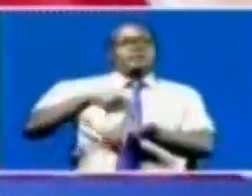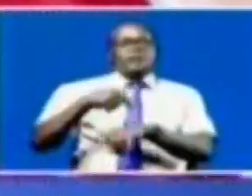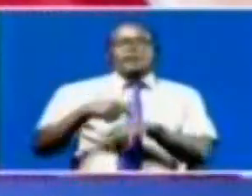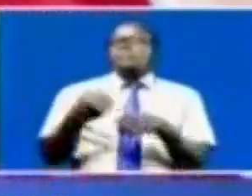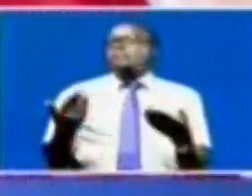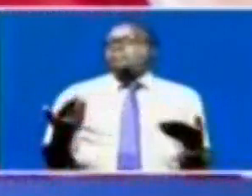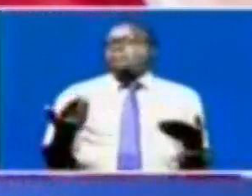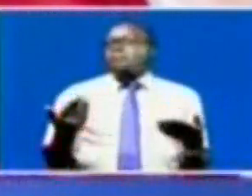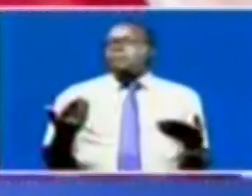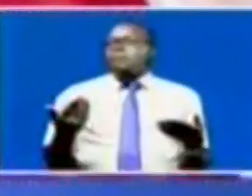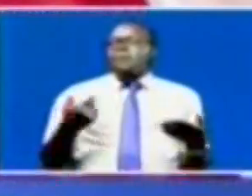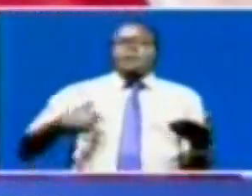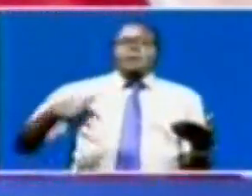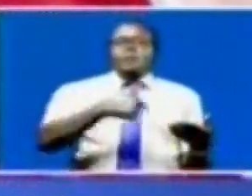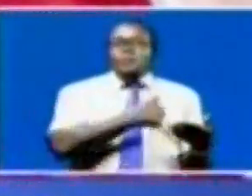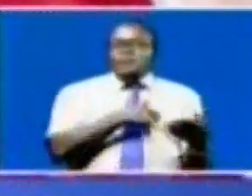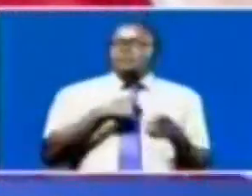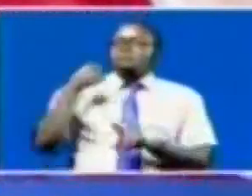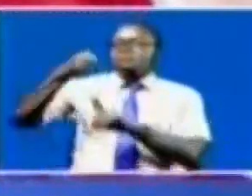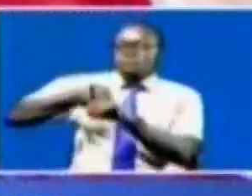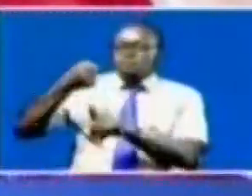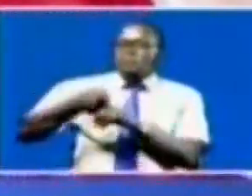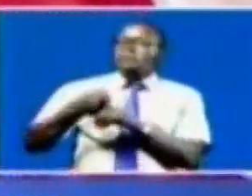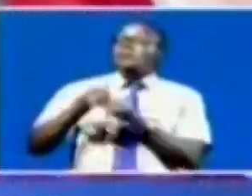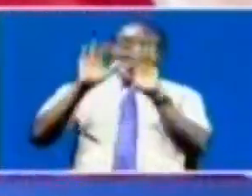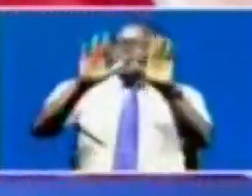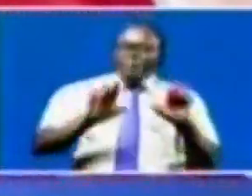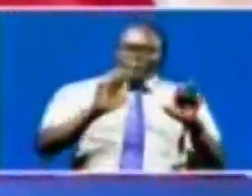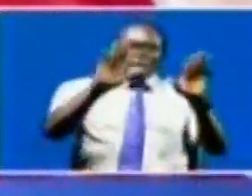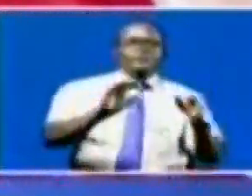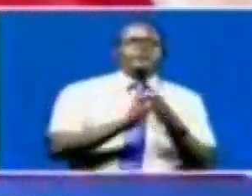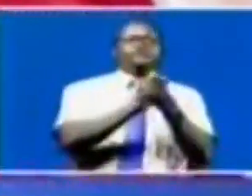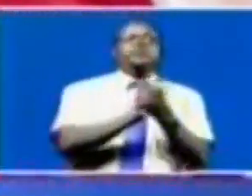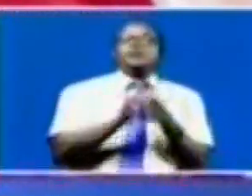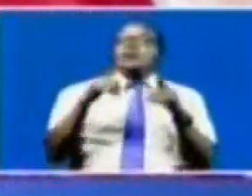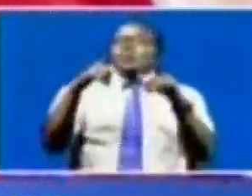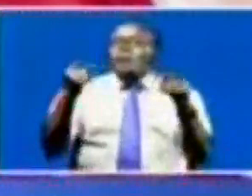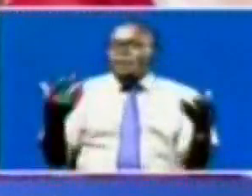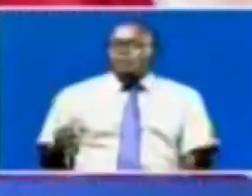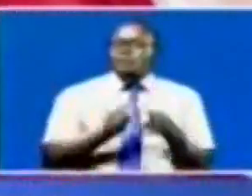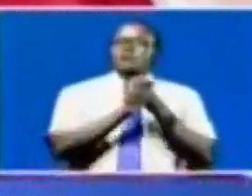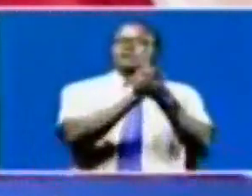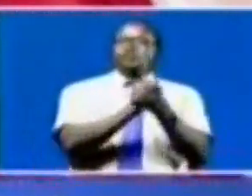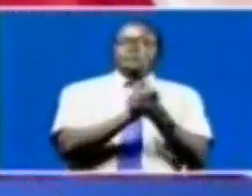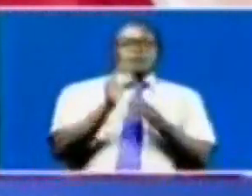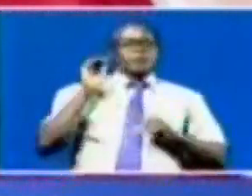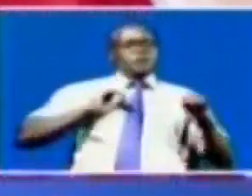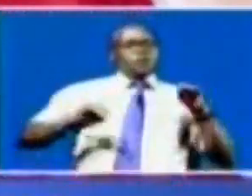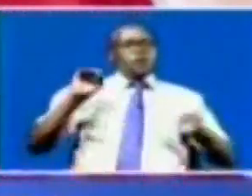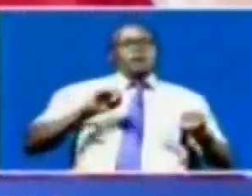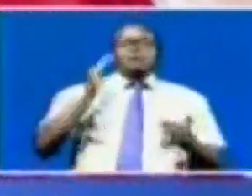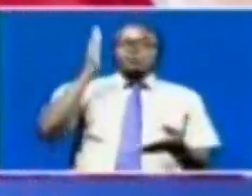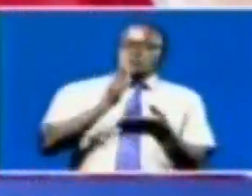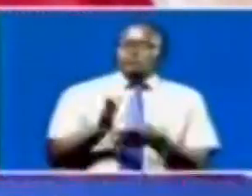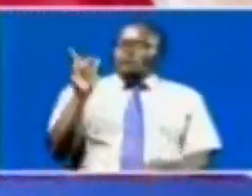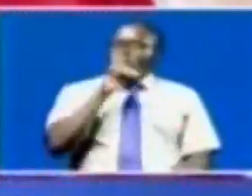natafuta kura ya Jubilee, walikuwa wanasema Jubilee iko corrupt. Hiyo ni kweli